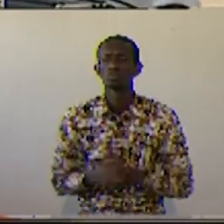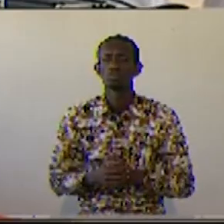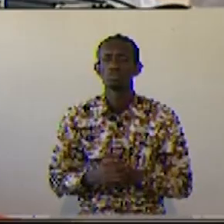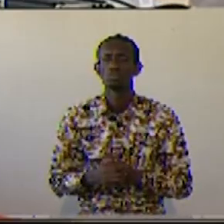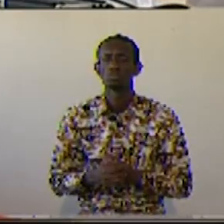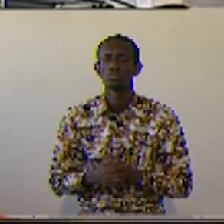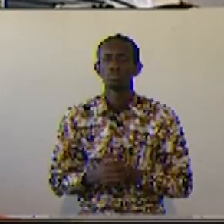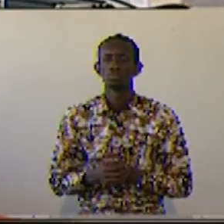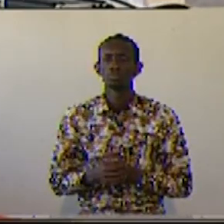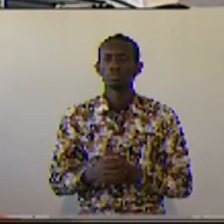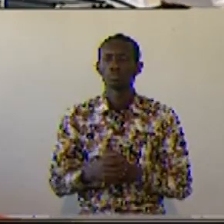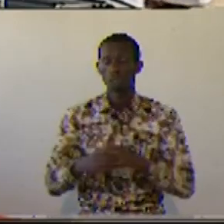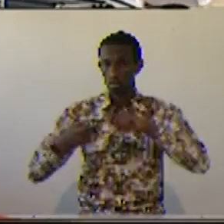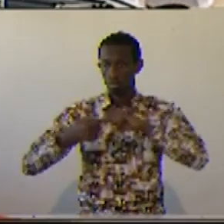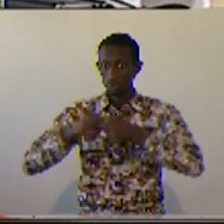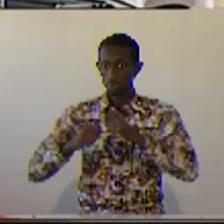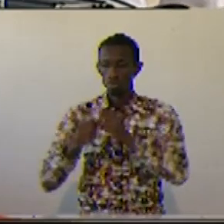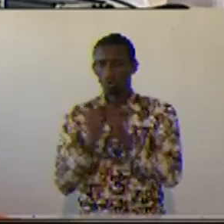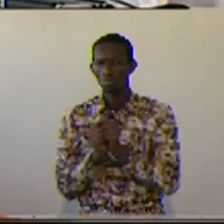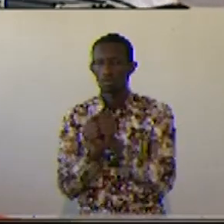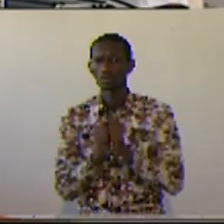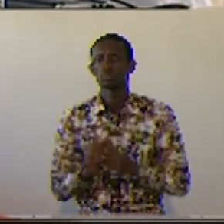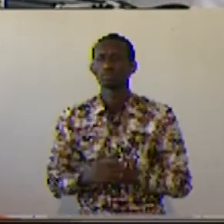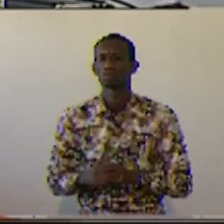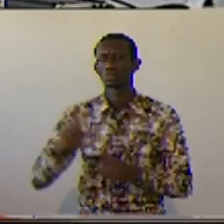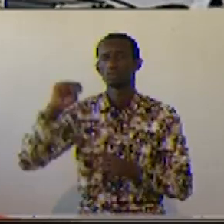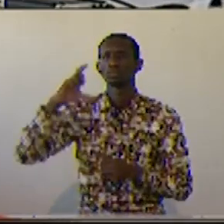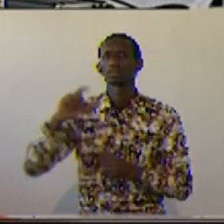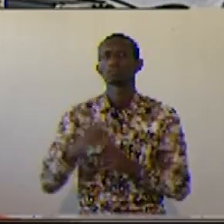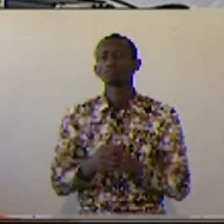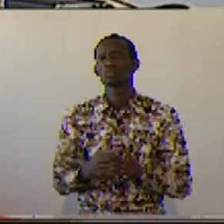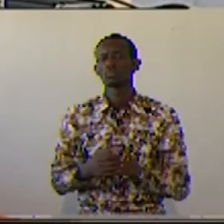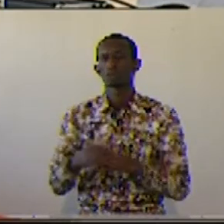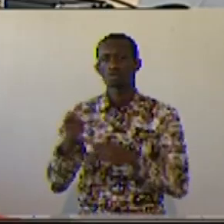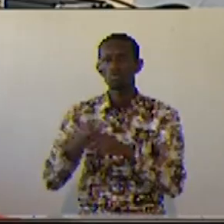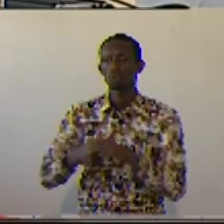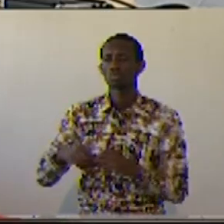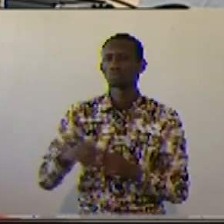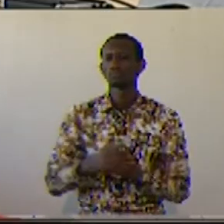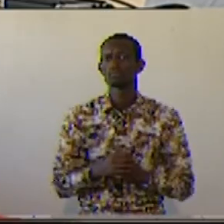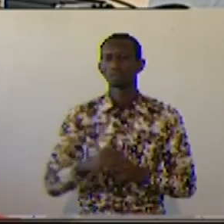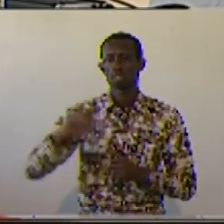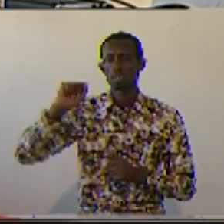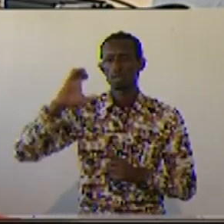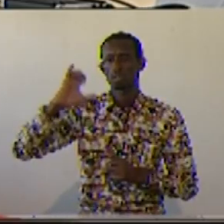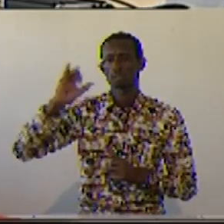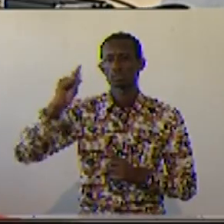The metal combines with the anion from the acid, and we produce calcium chloride.